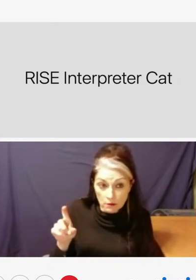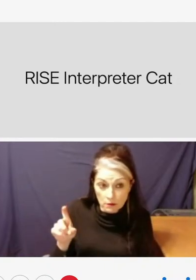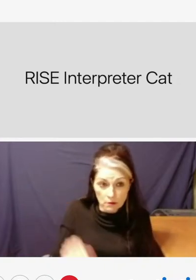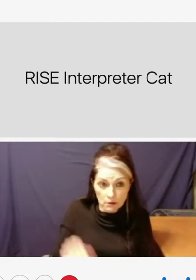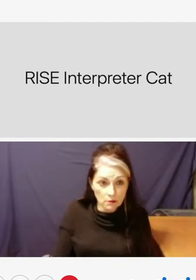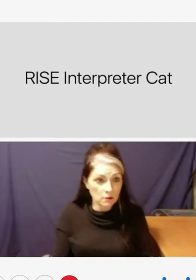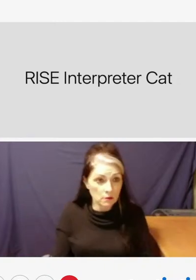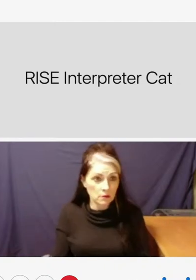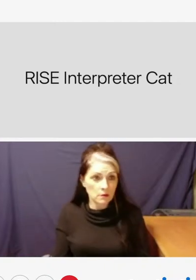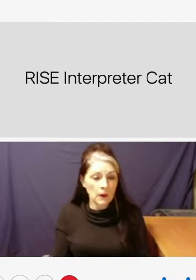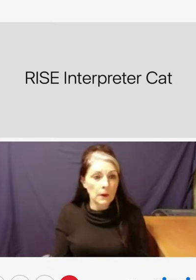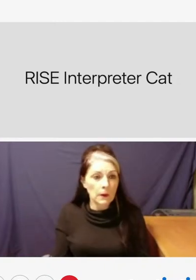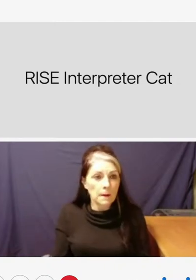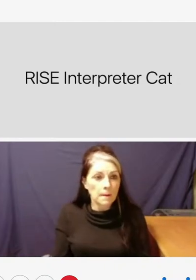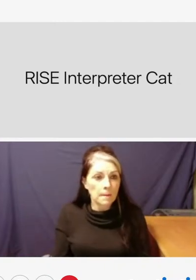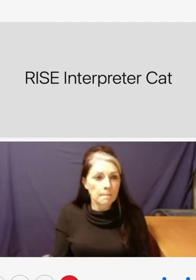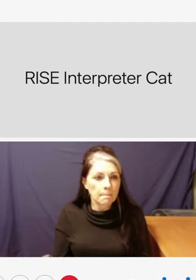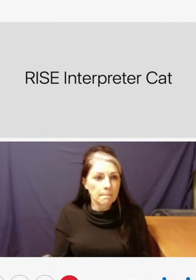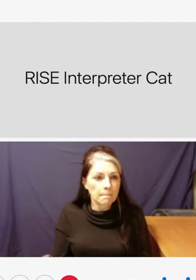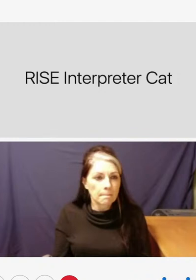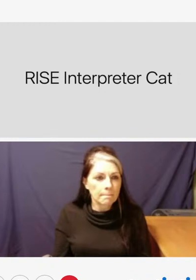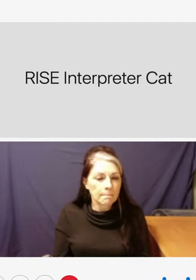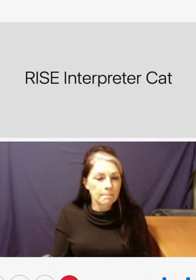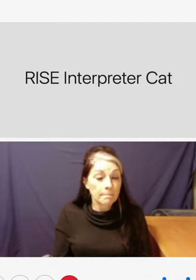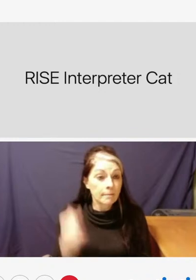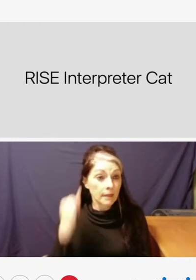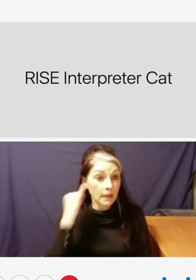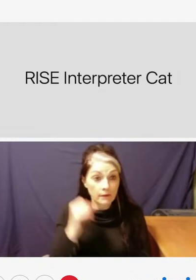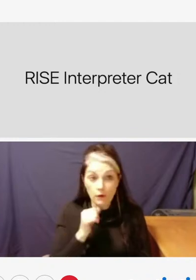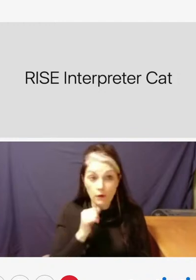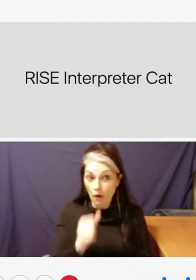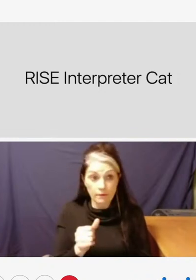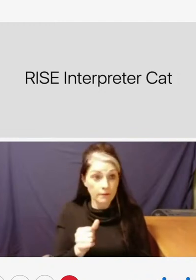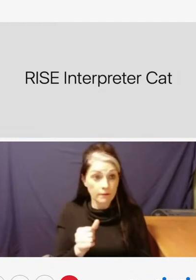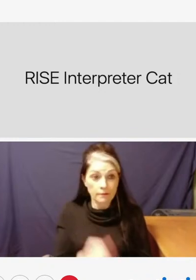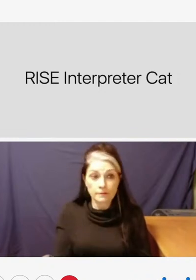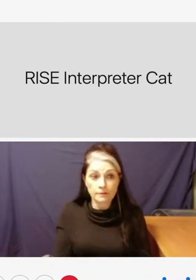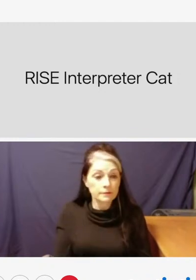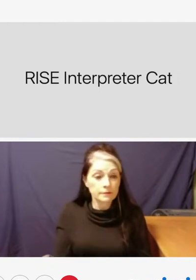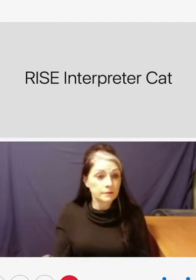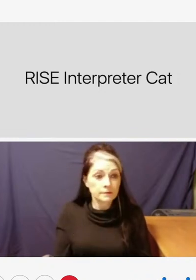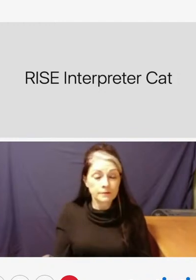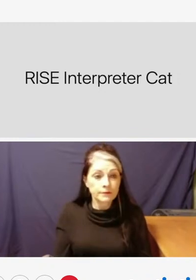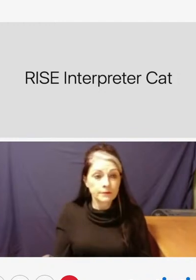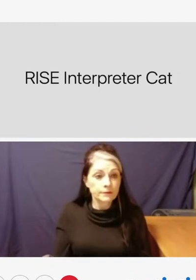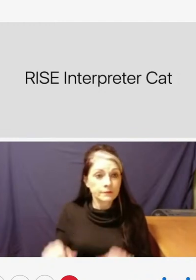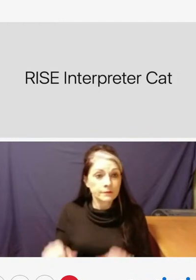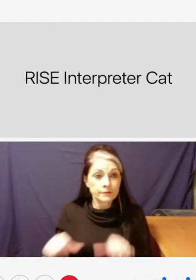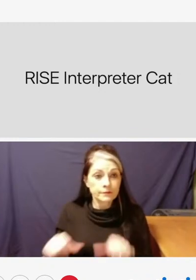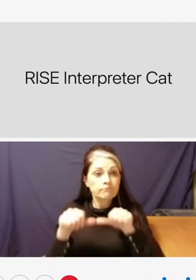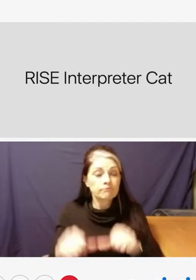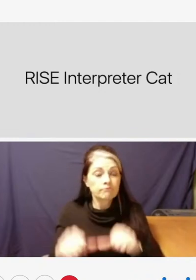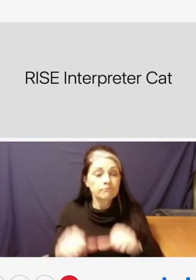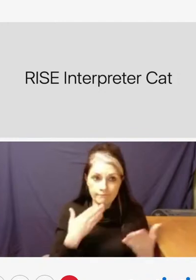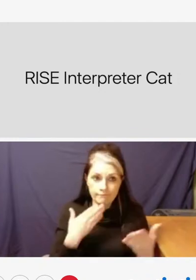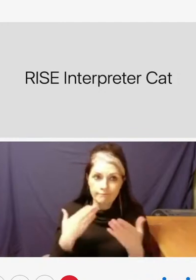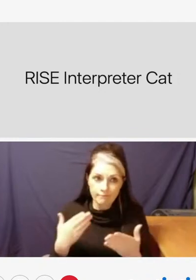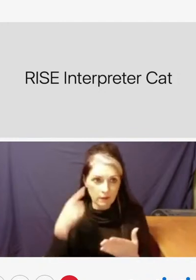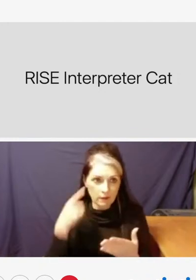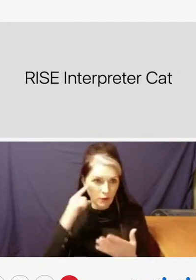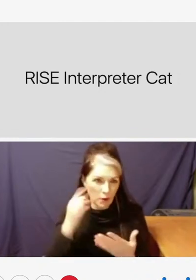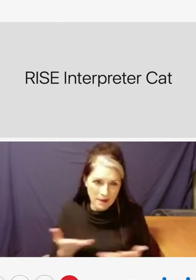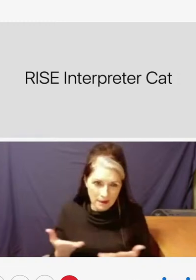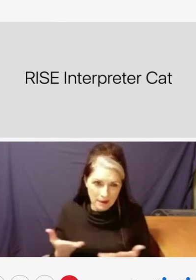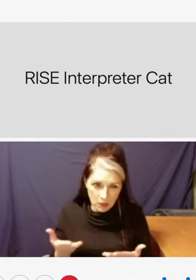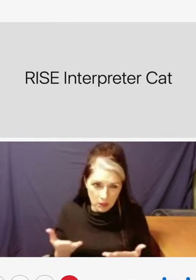members if not we'll go ahead and uh and thank you for for being here um and I believe we do